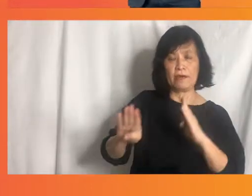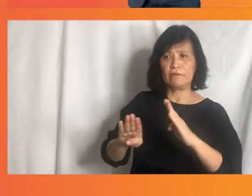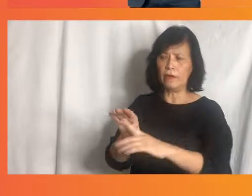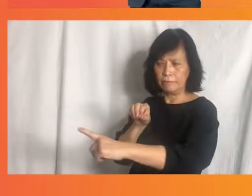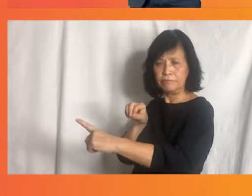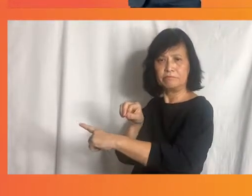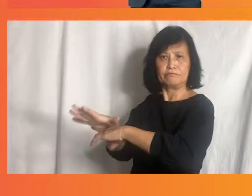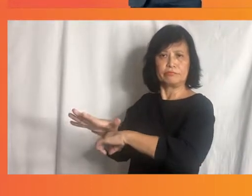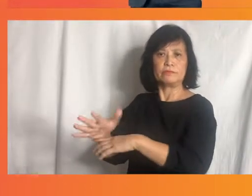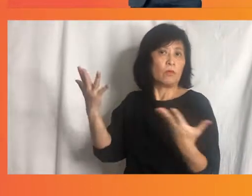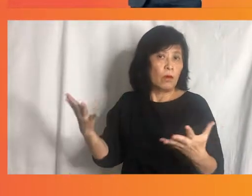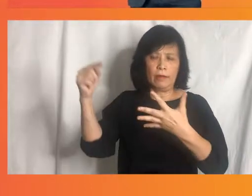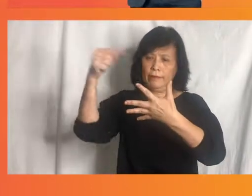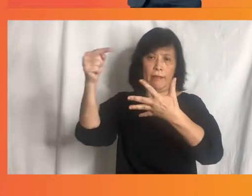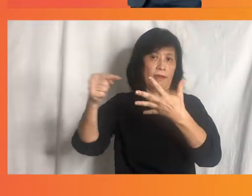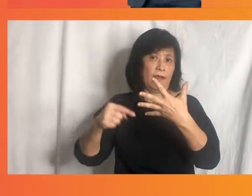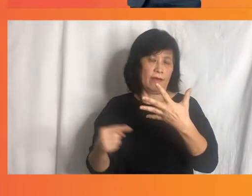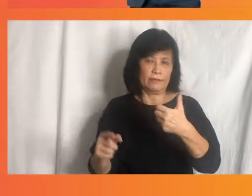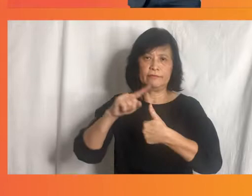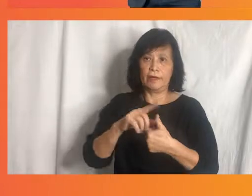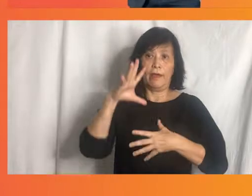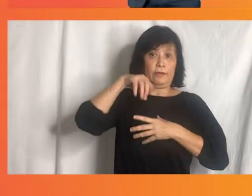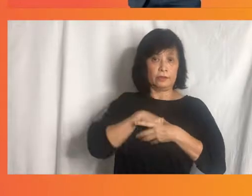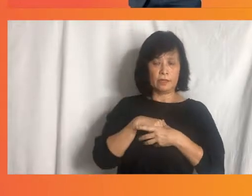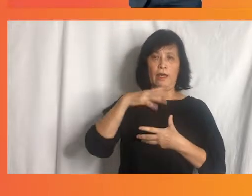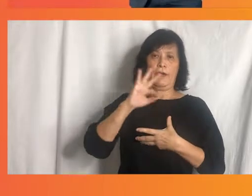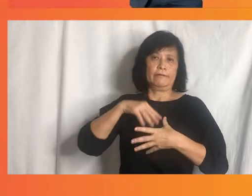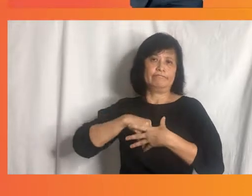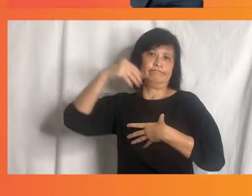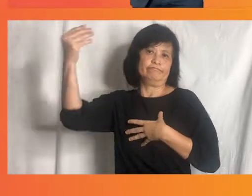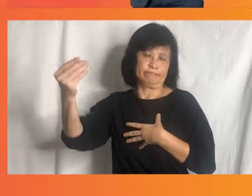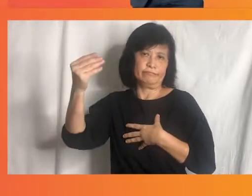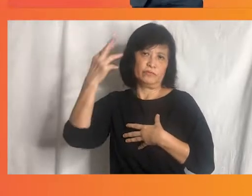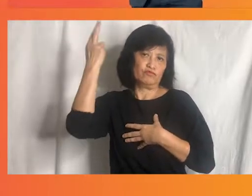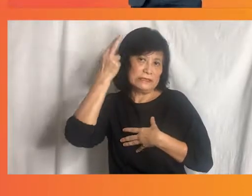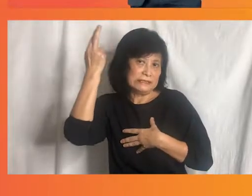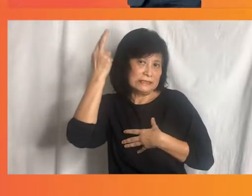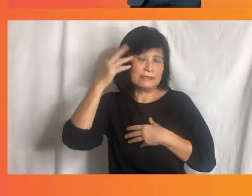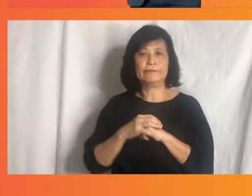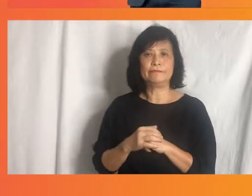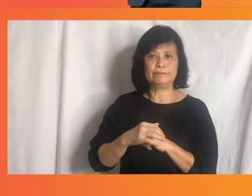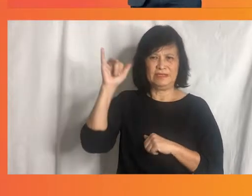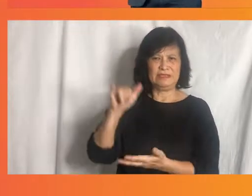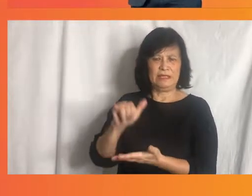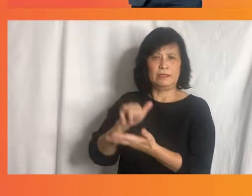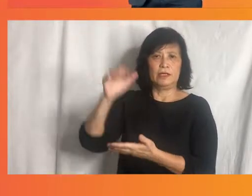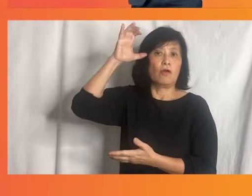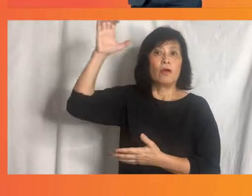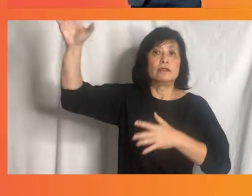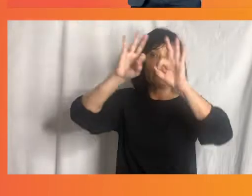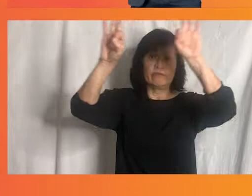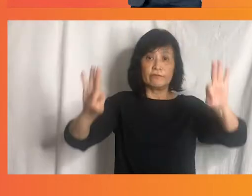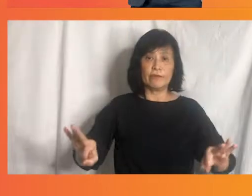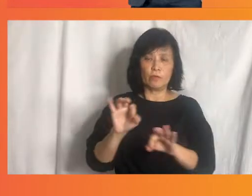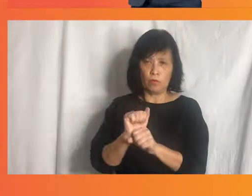various factors, including intrinsic and extrinsic factors. Now, this is a conceptual framework developed by a group